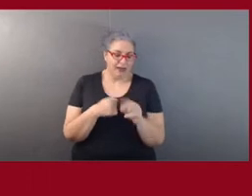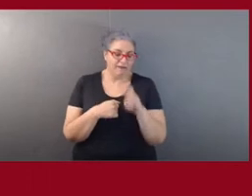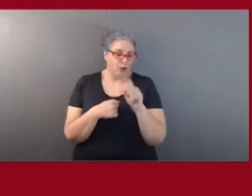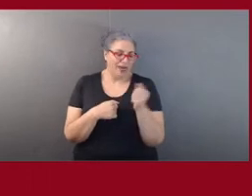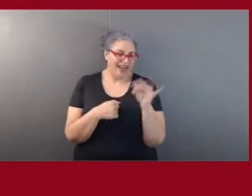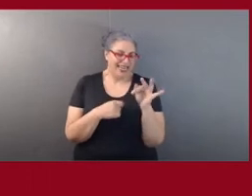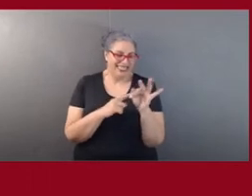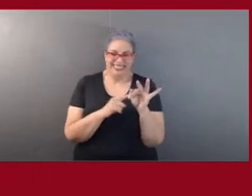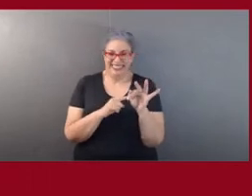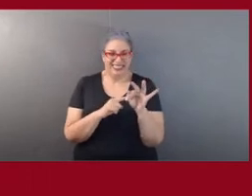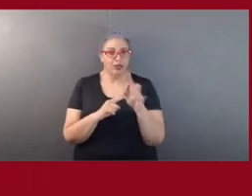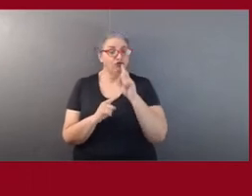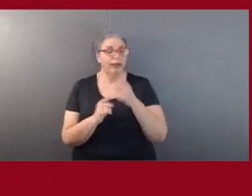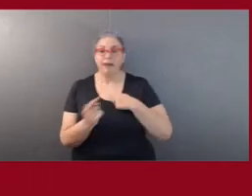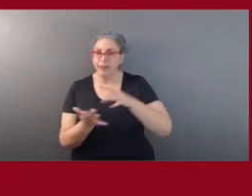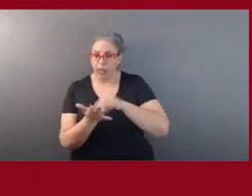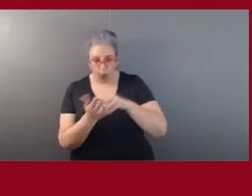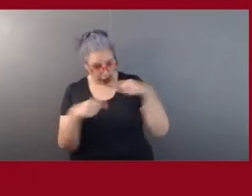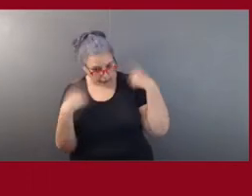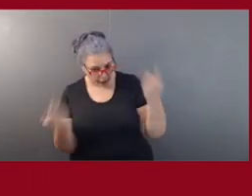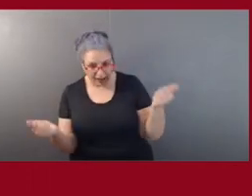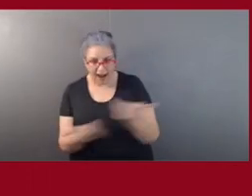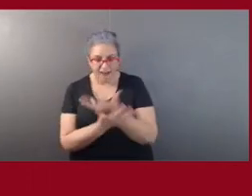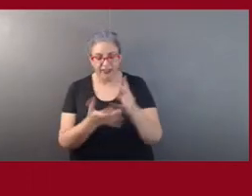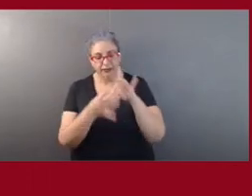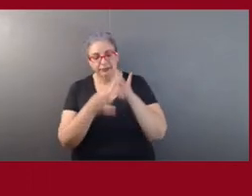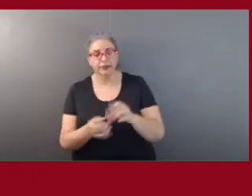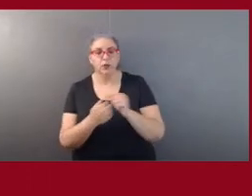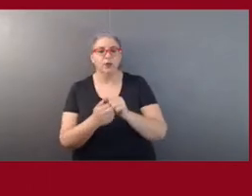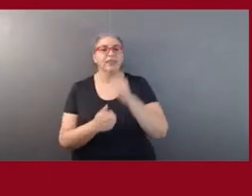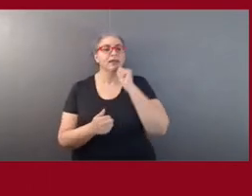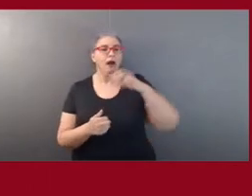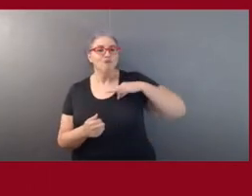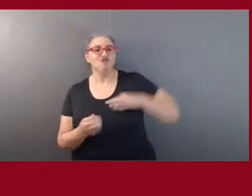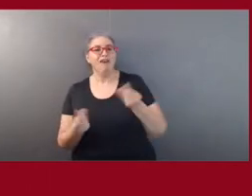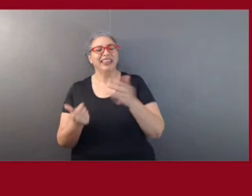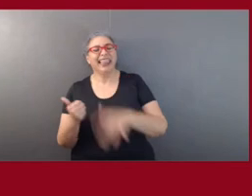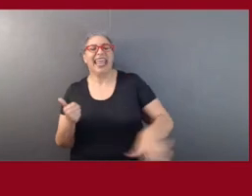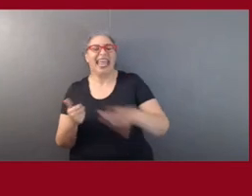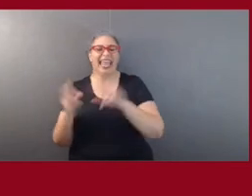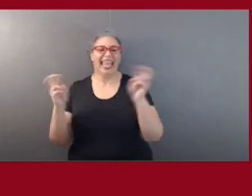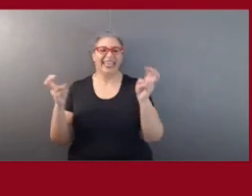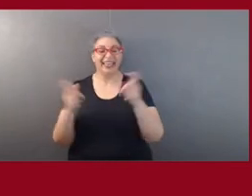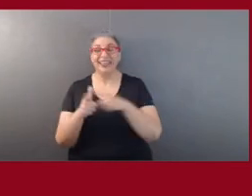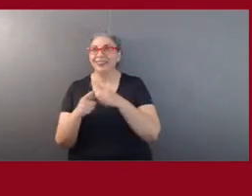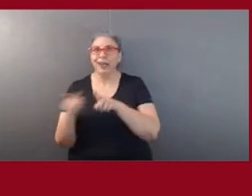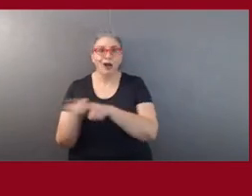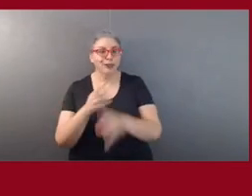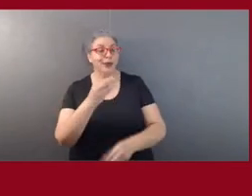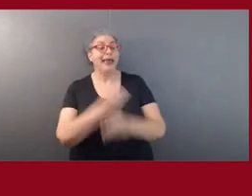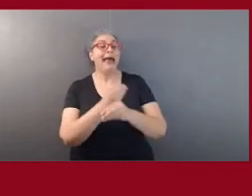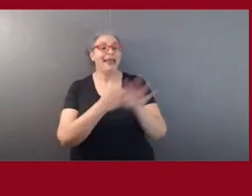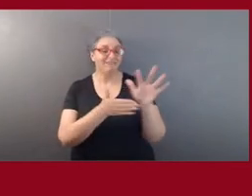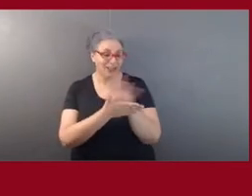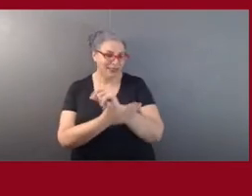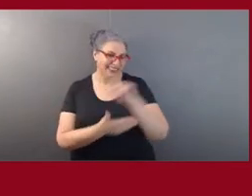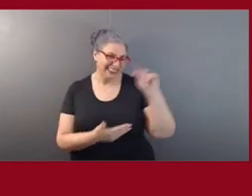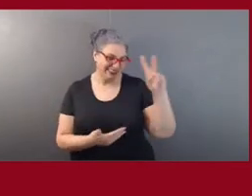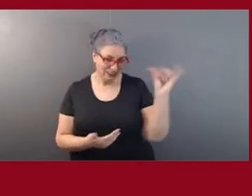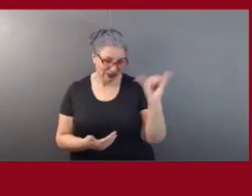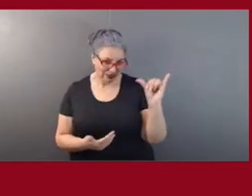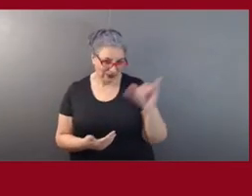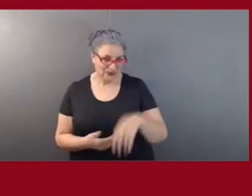been really learning all of the ins and outs of nonprofit land, and then also adding the film and TV side to it as well.